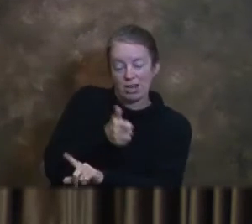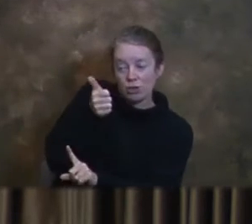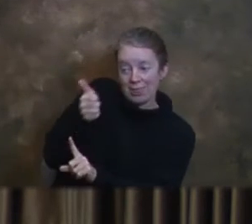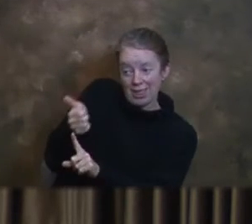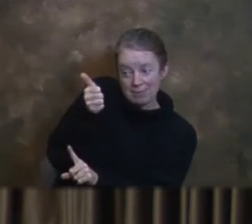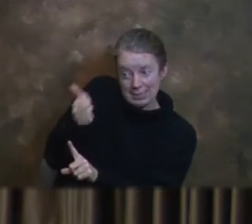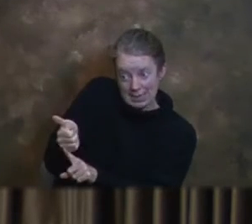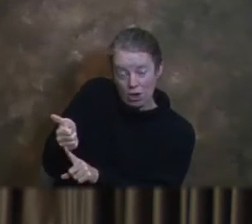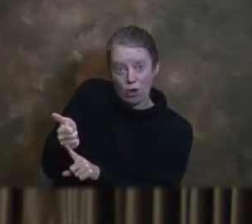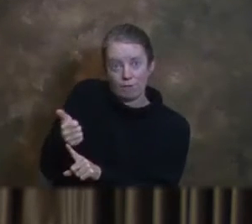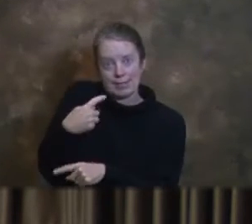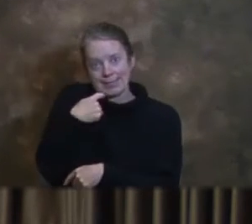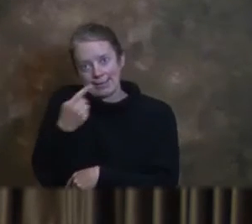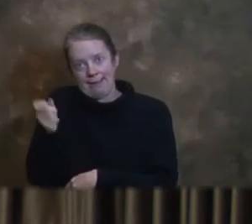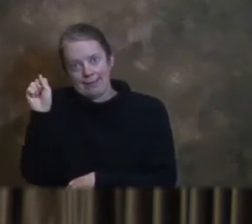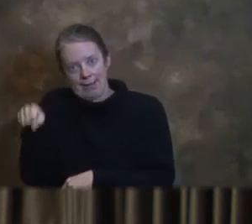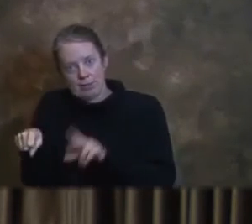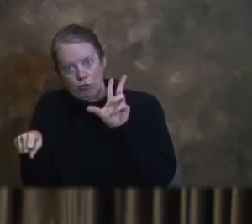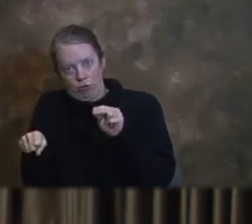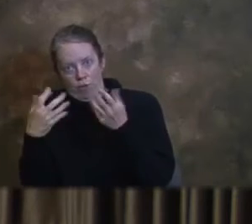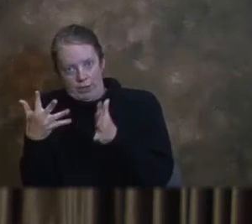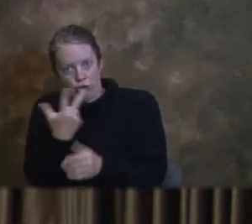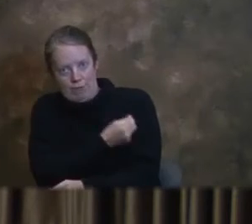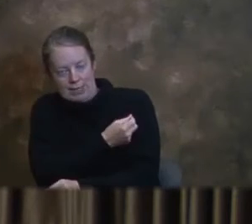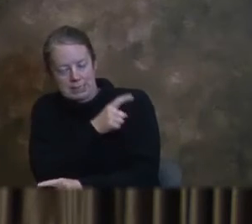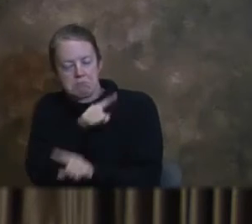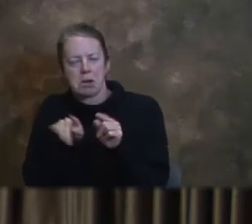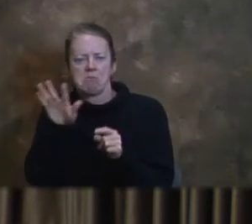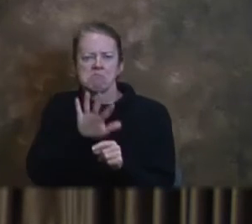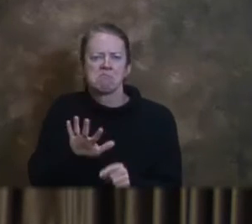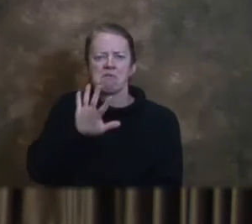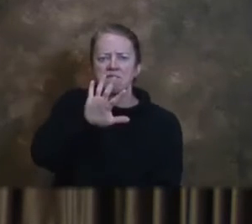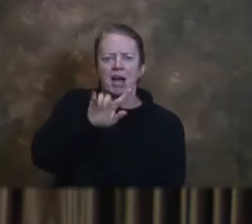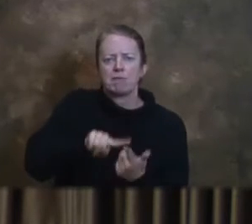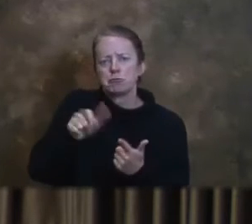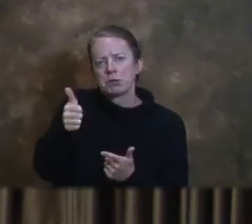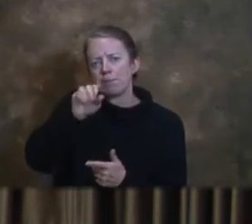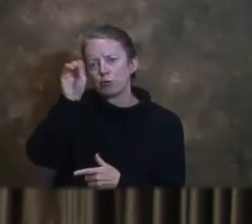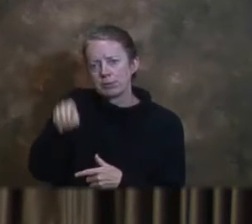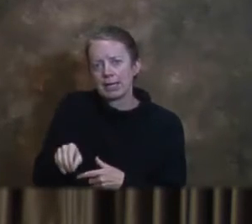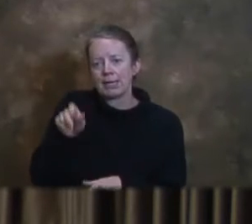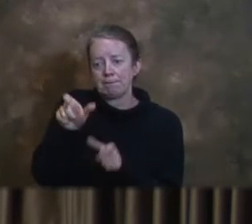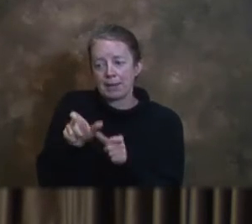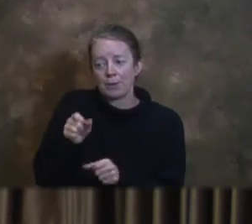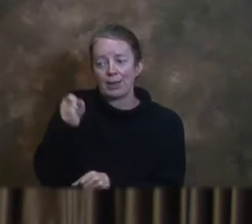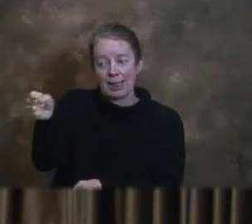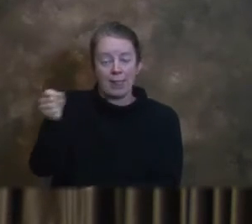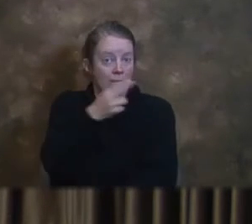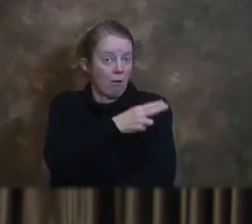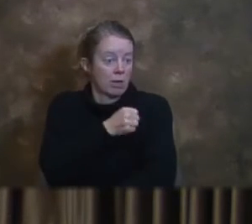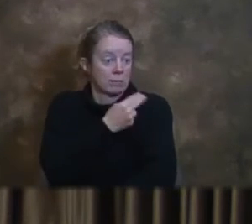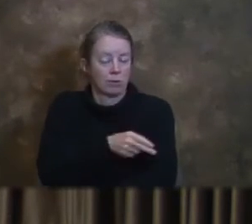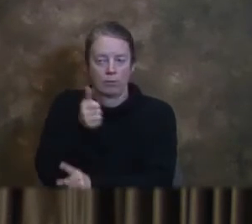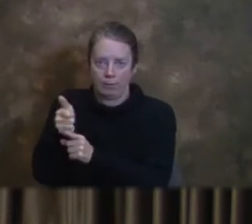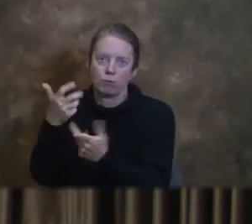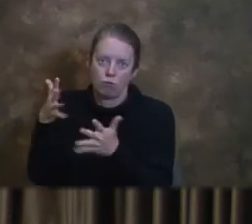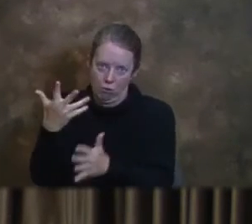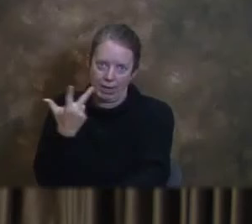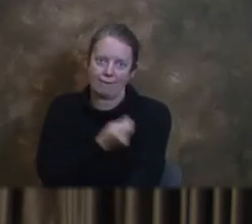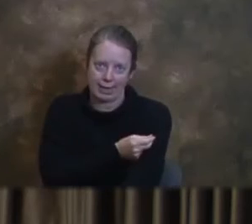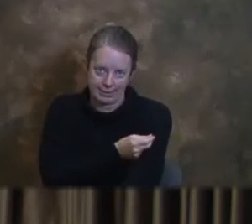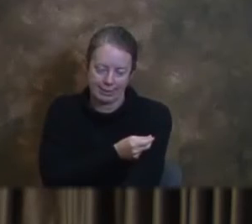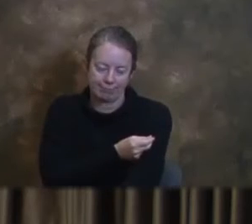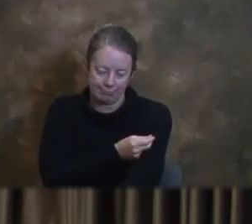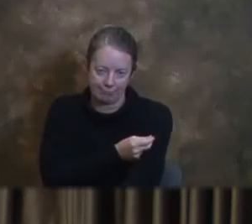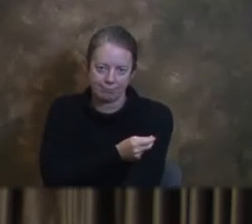always clear. But it was between 5 and 10% of our hospitalizations right now are vaccinated. I